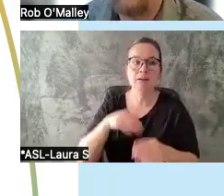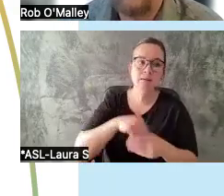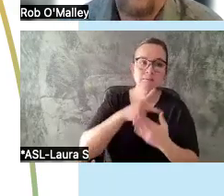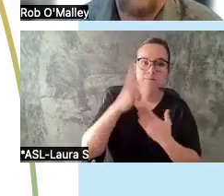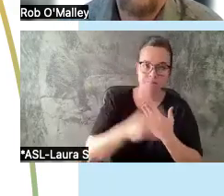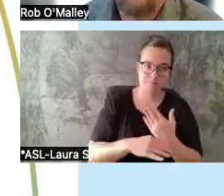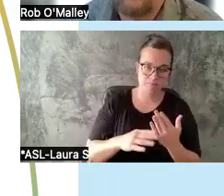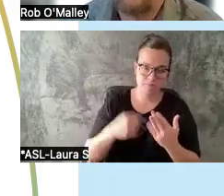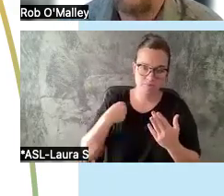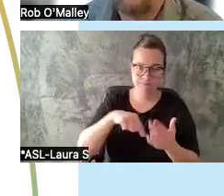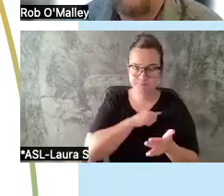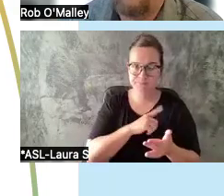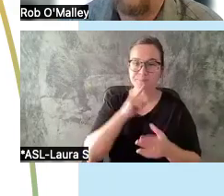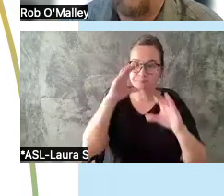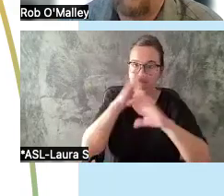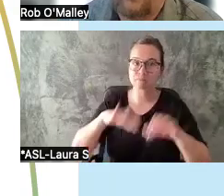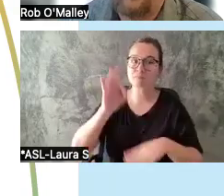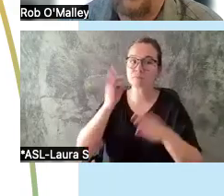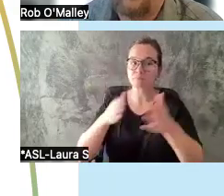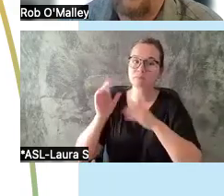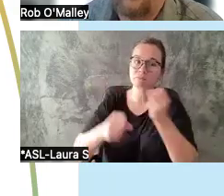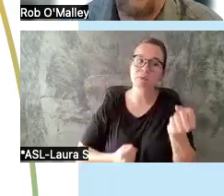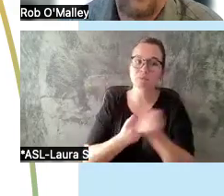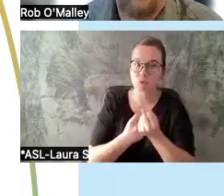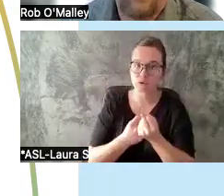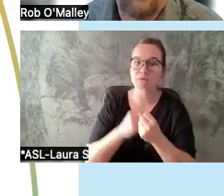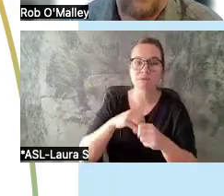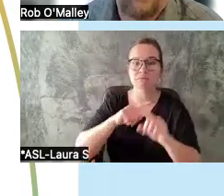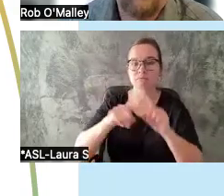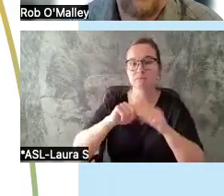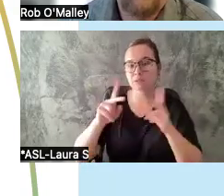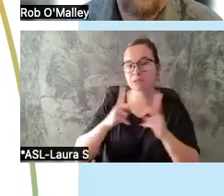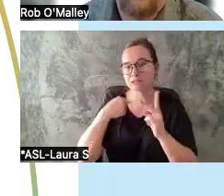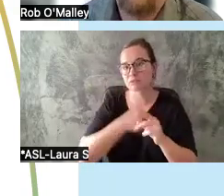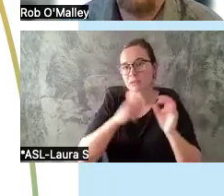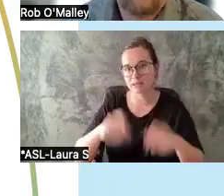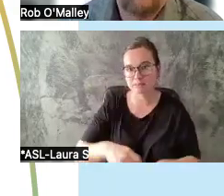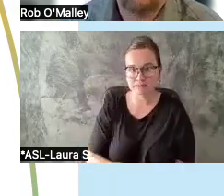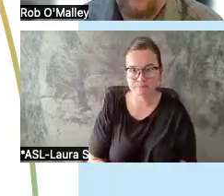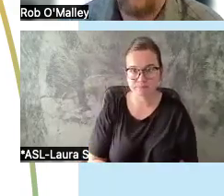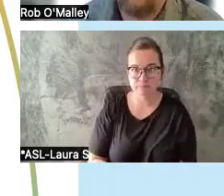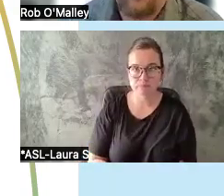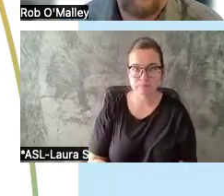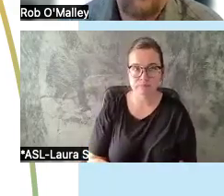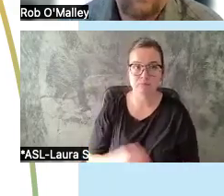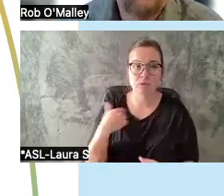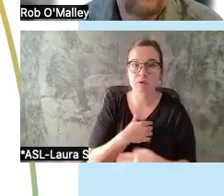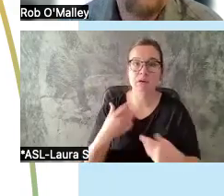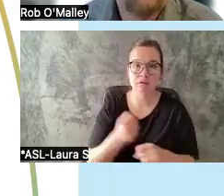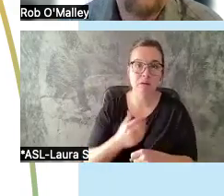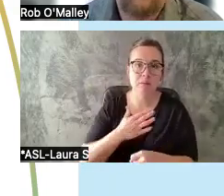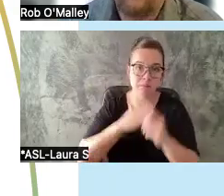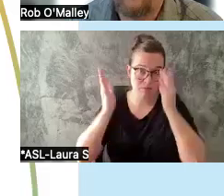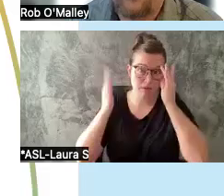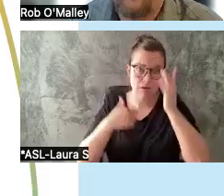is really seeking to find ways to support that in all the places that we can. As we wrap up my presentation,